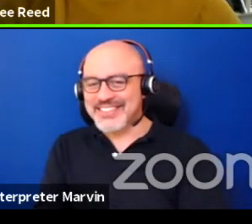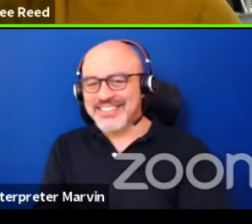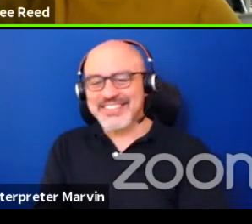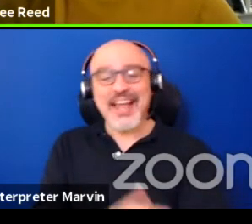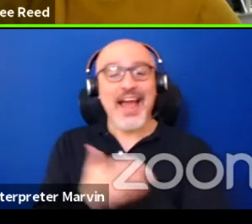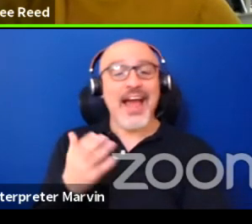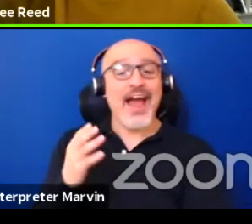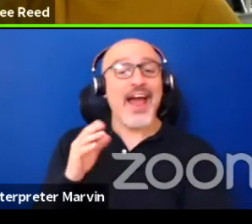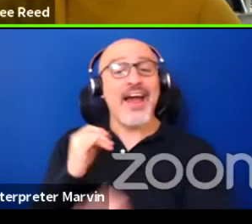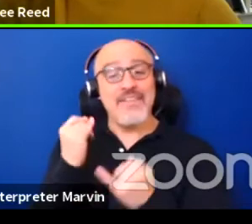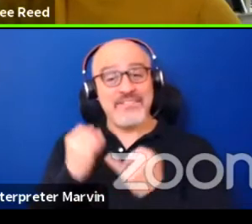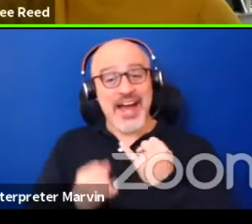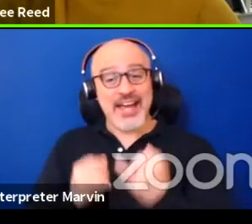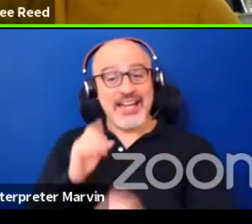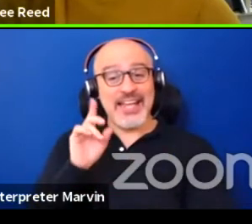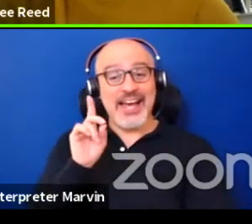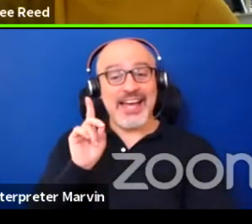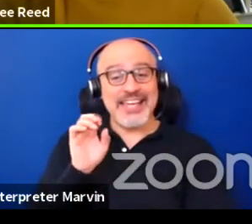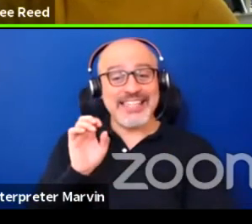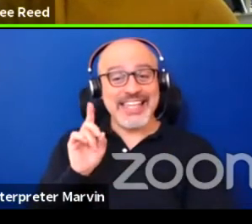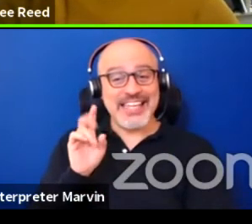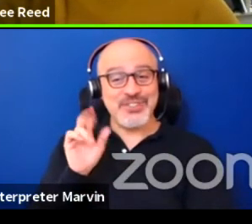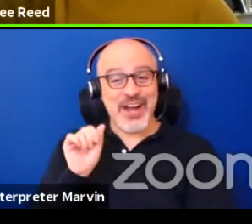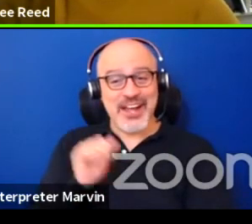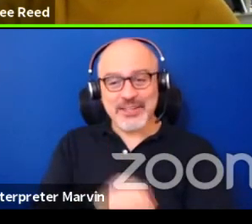And finally, Deidre.